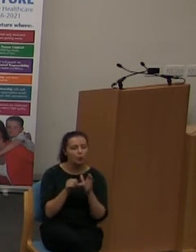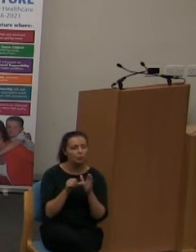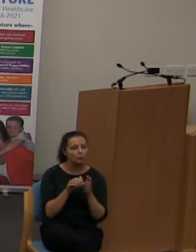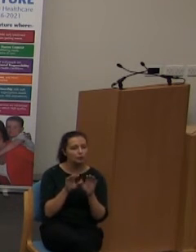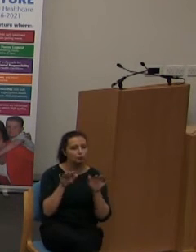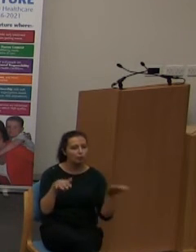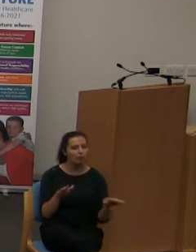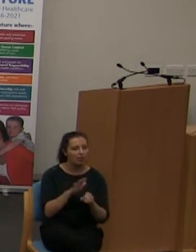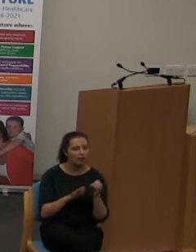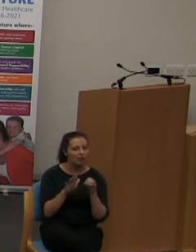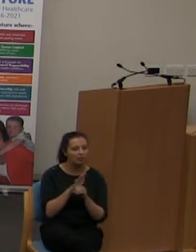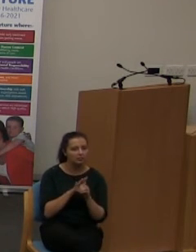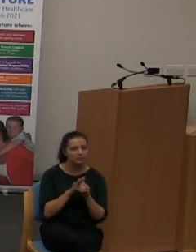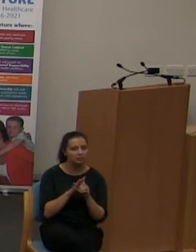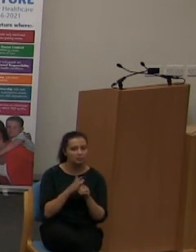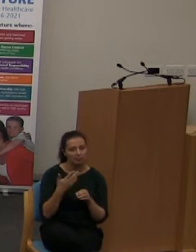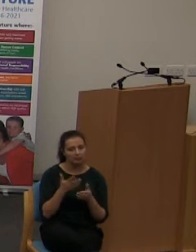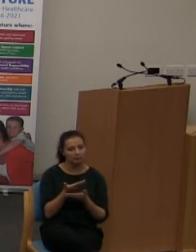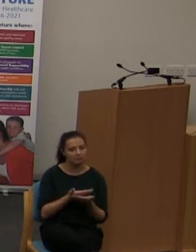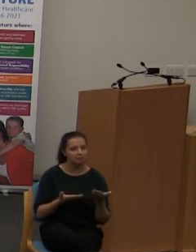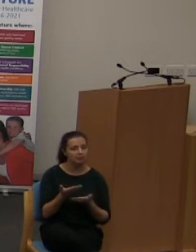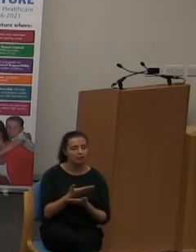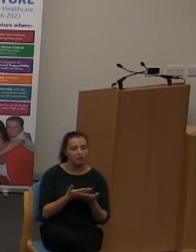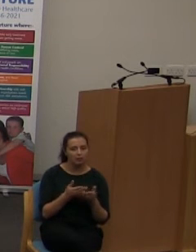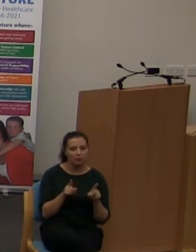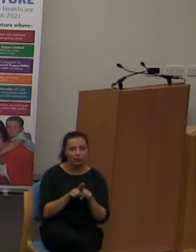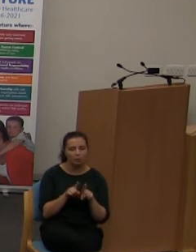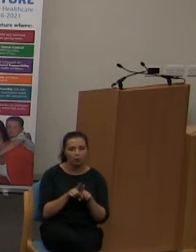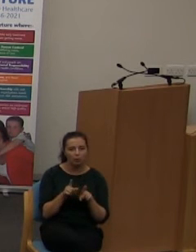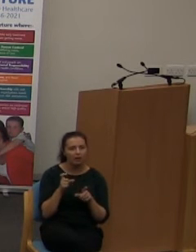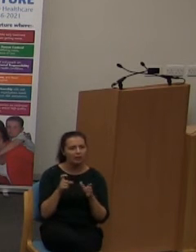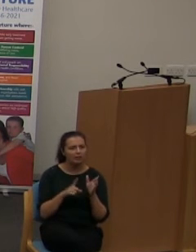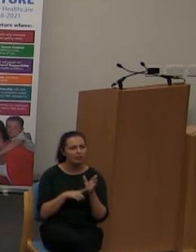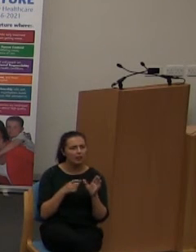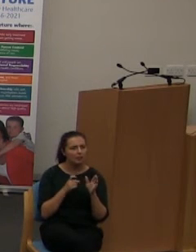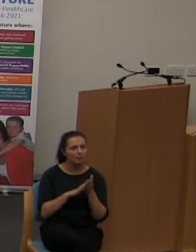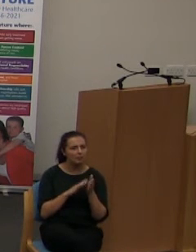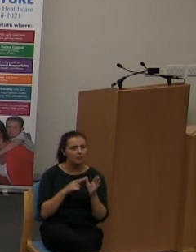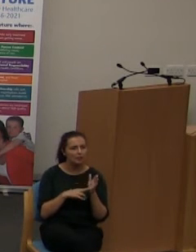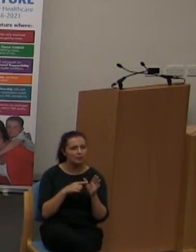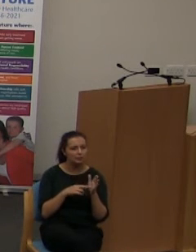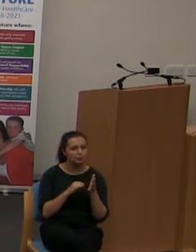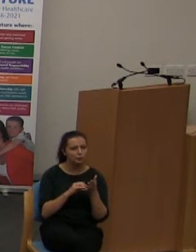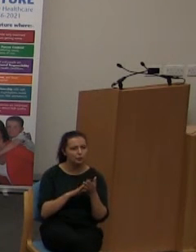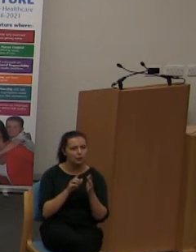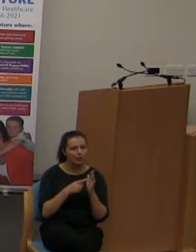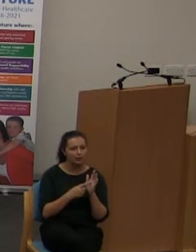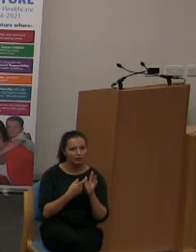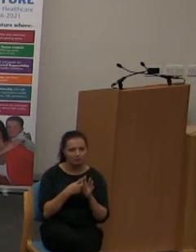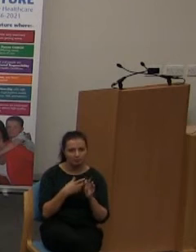where we've been involved in some discussions, and also in Clackmannanshire we've been obviously heavily involved in some of the discussions